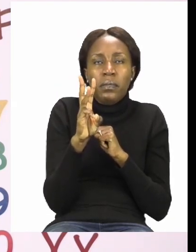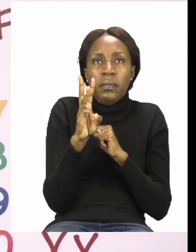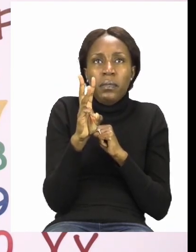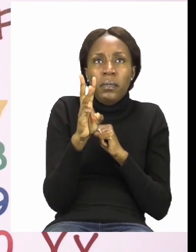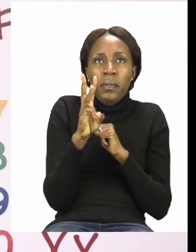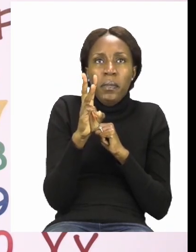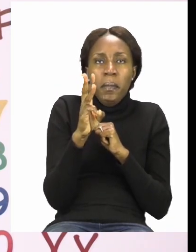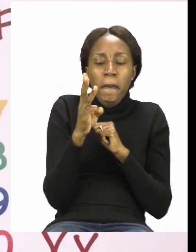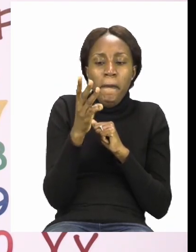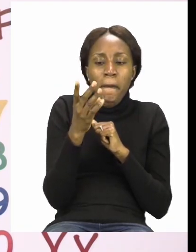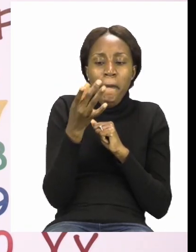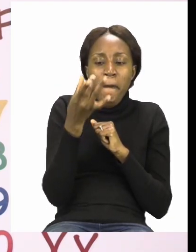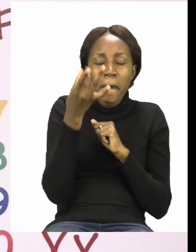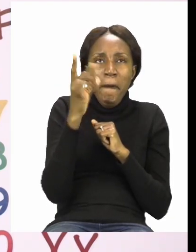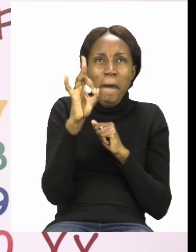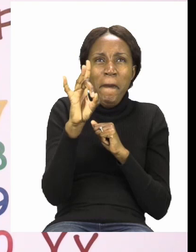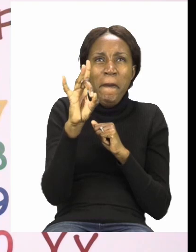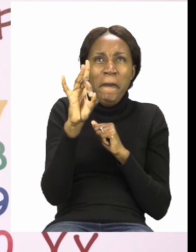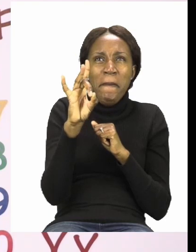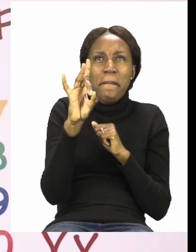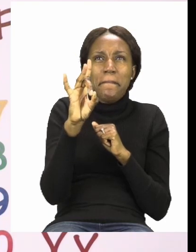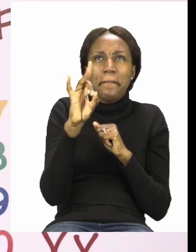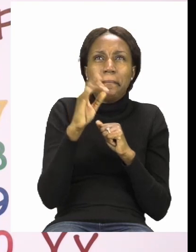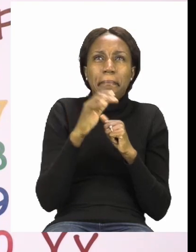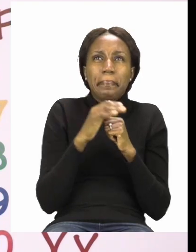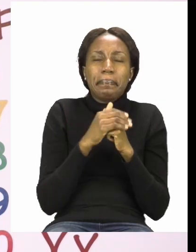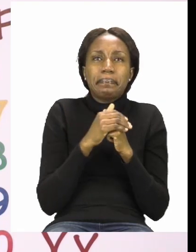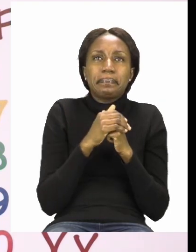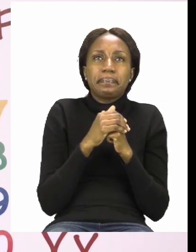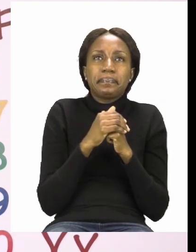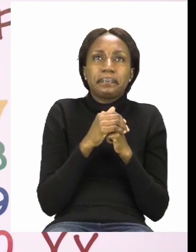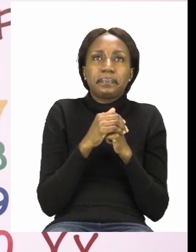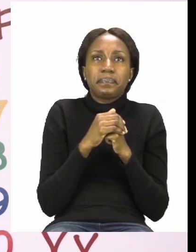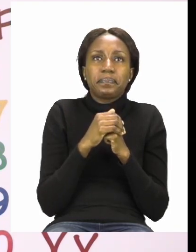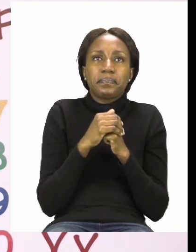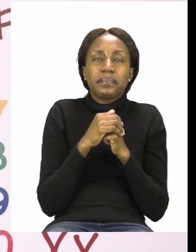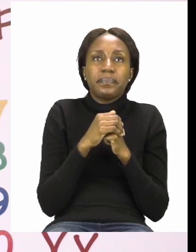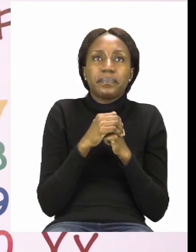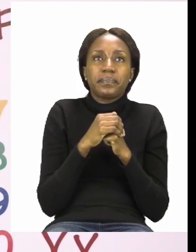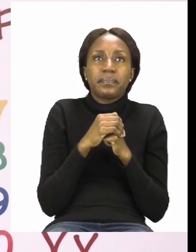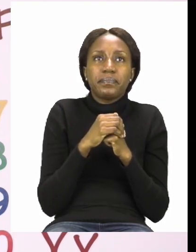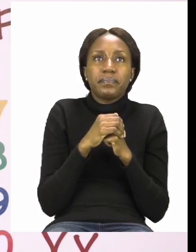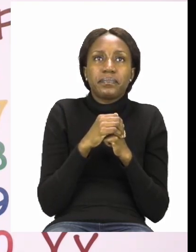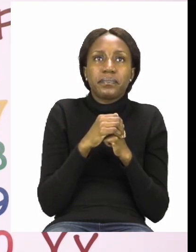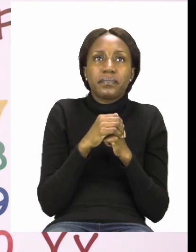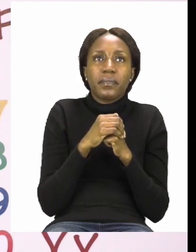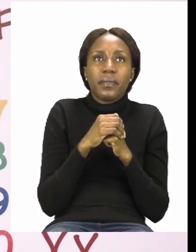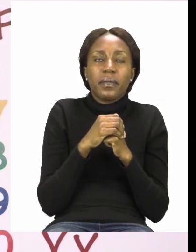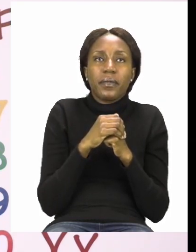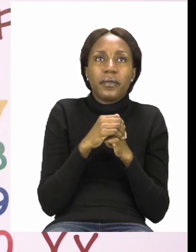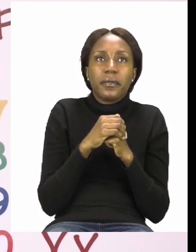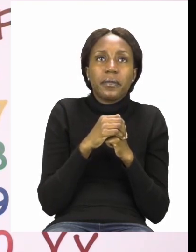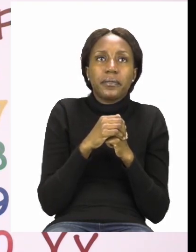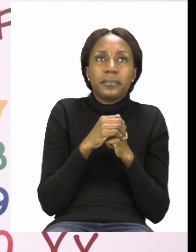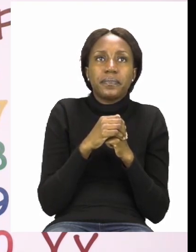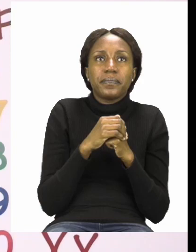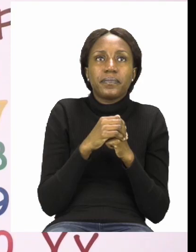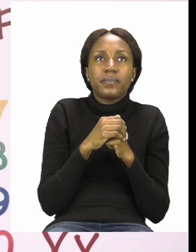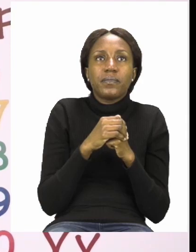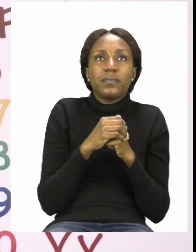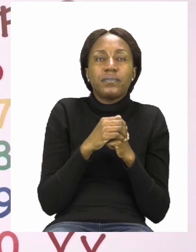6 and lastly an 8. So if a 2-digit